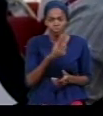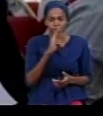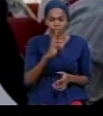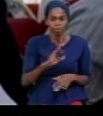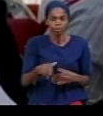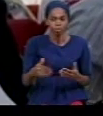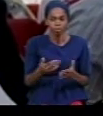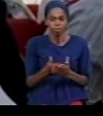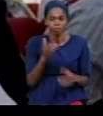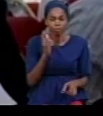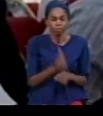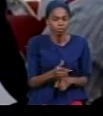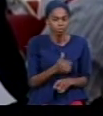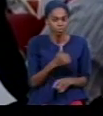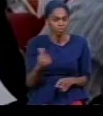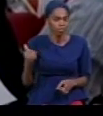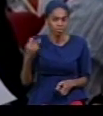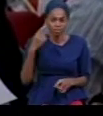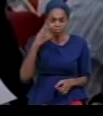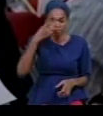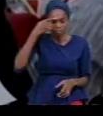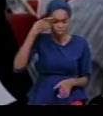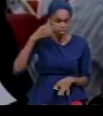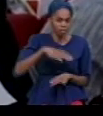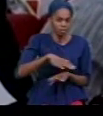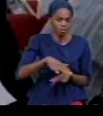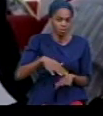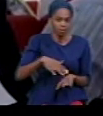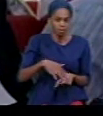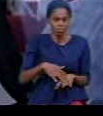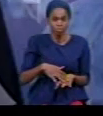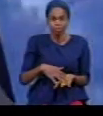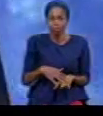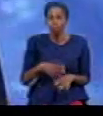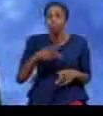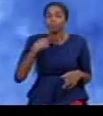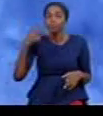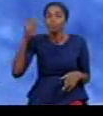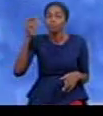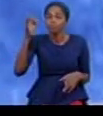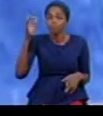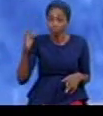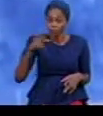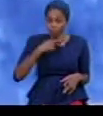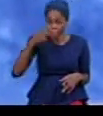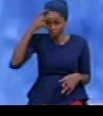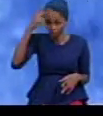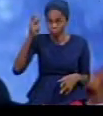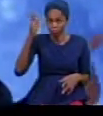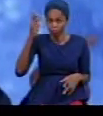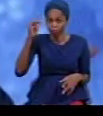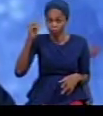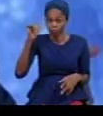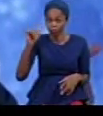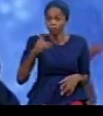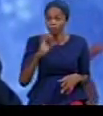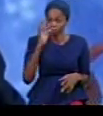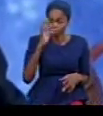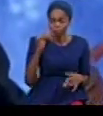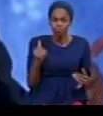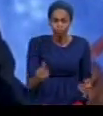it's not the valley of death, it's the valley of the shadow of death. You know the